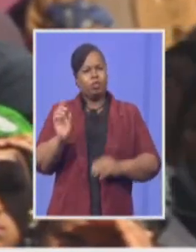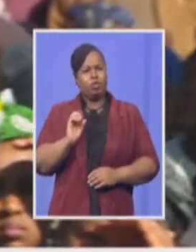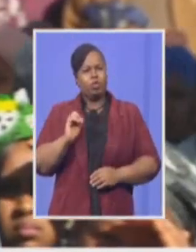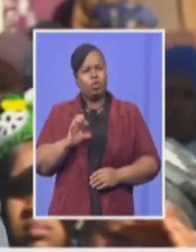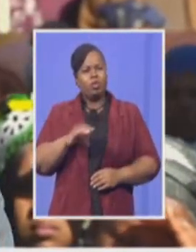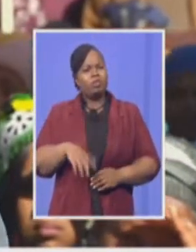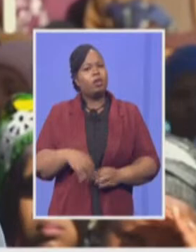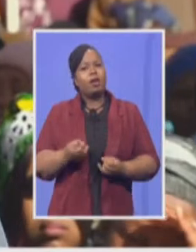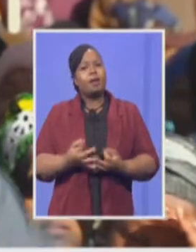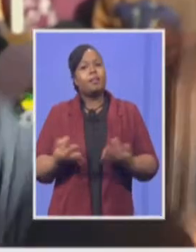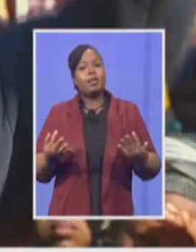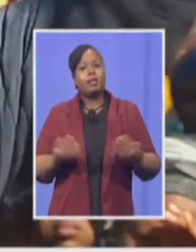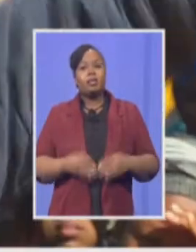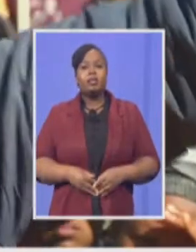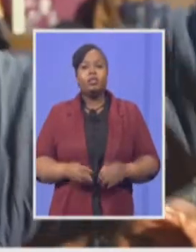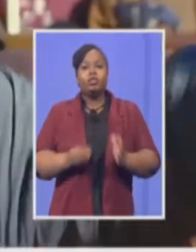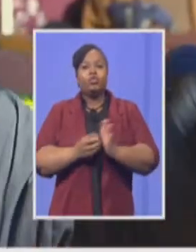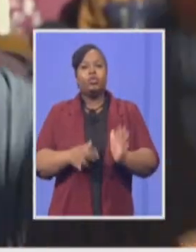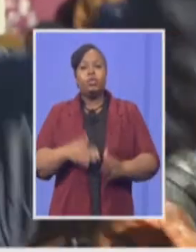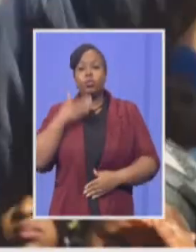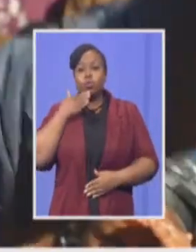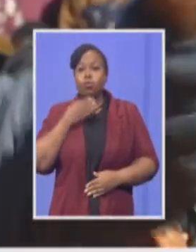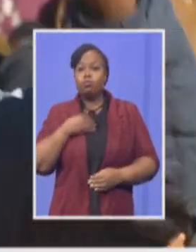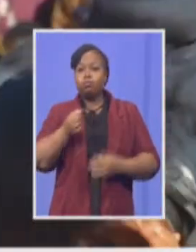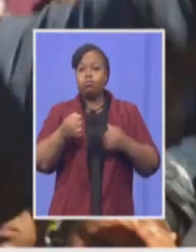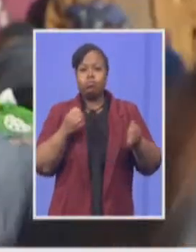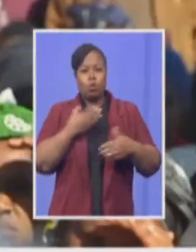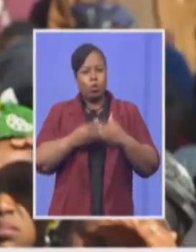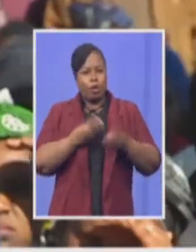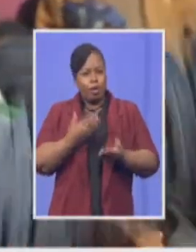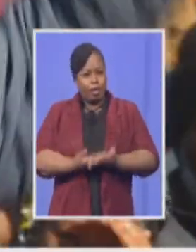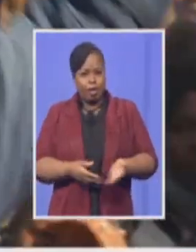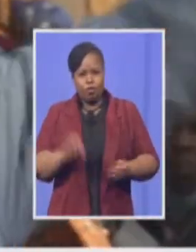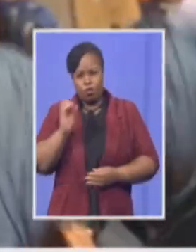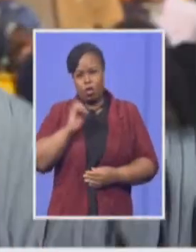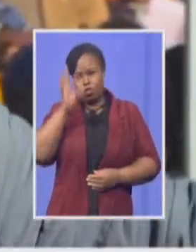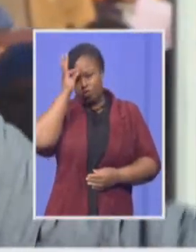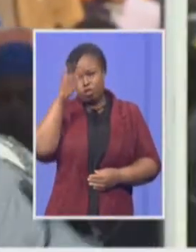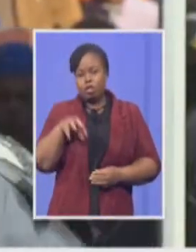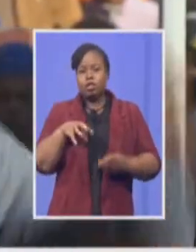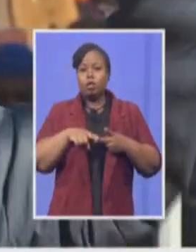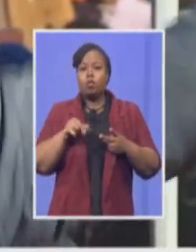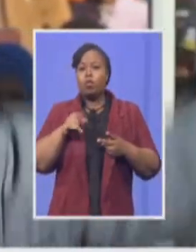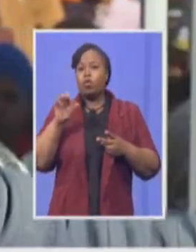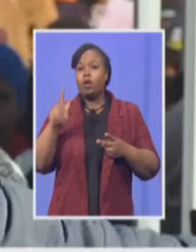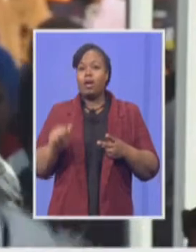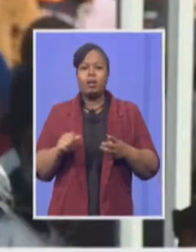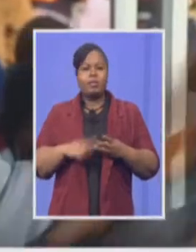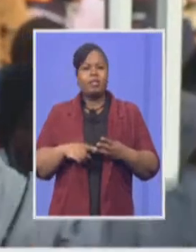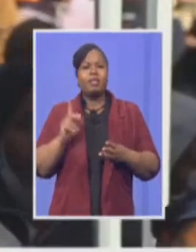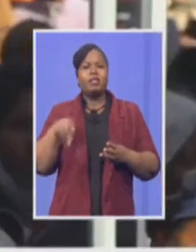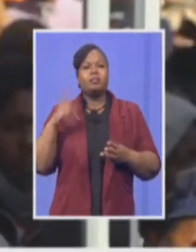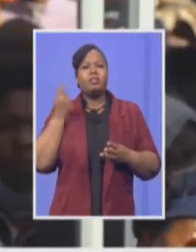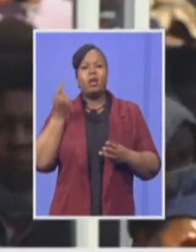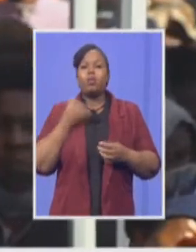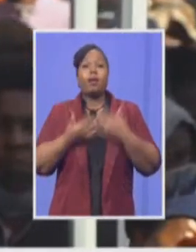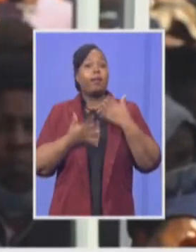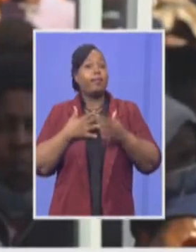guy. By lowering Bagakena police station, Orlando police station, Komroka police station, Cape Town police station,